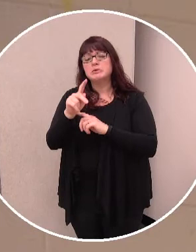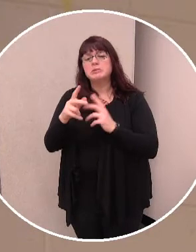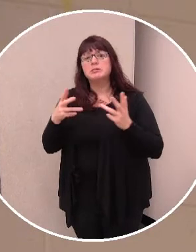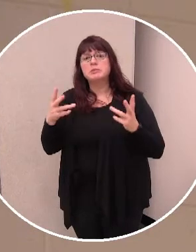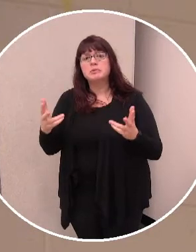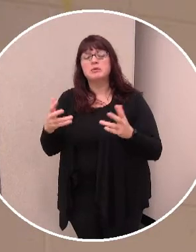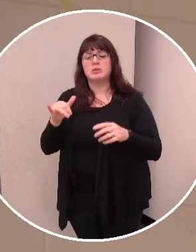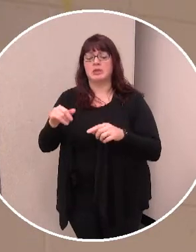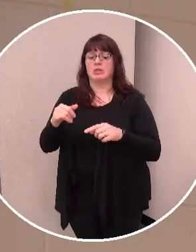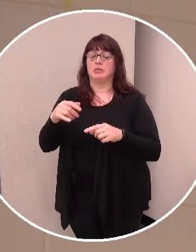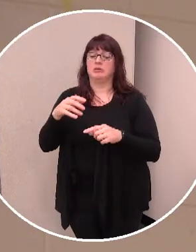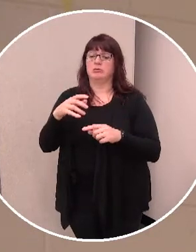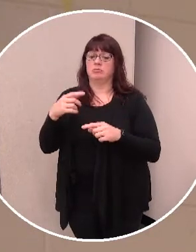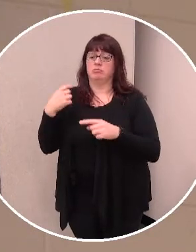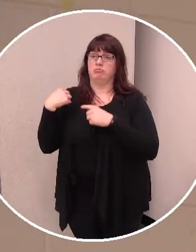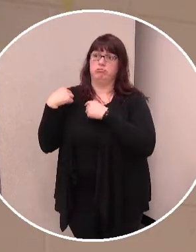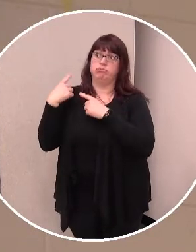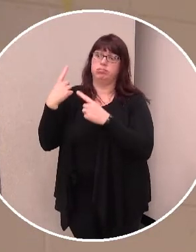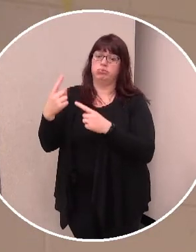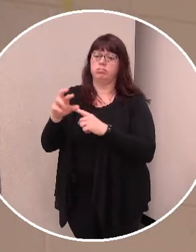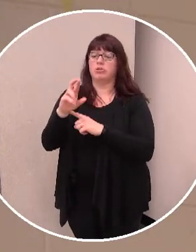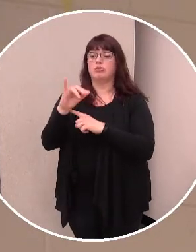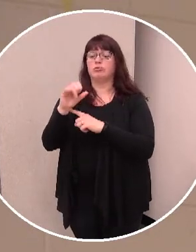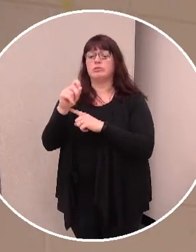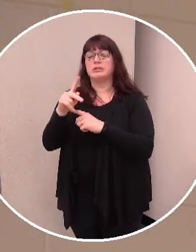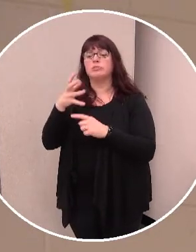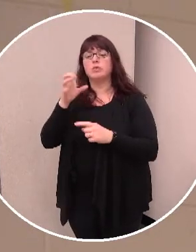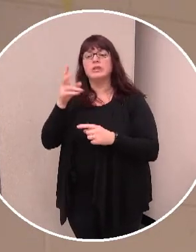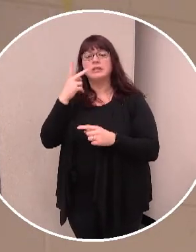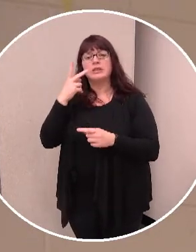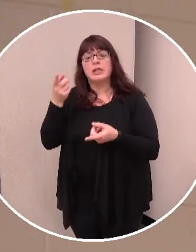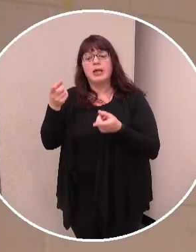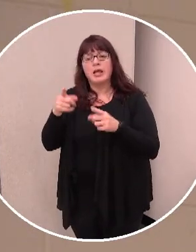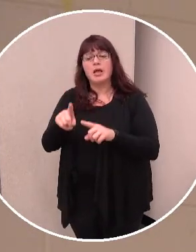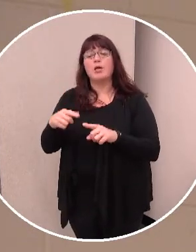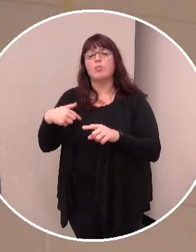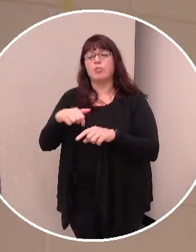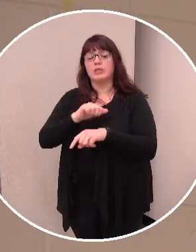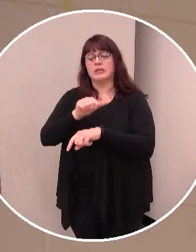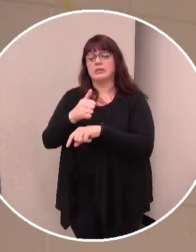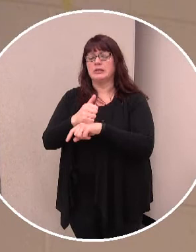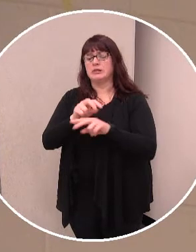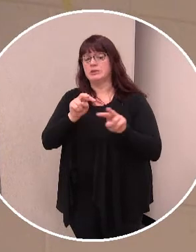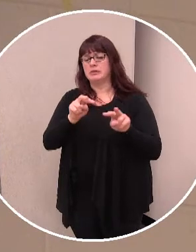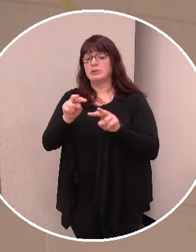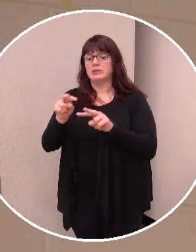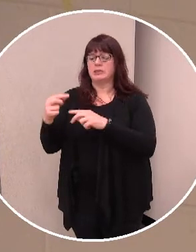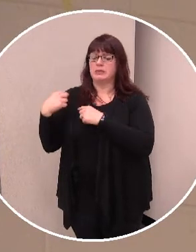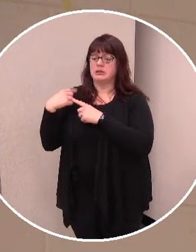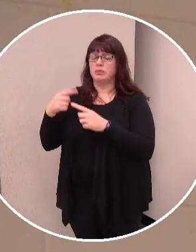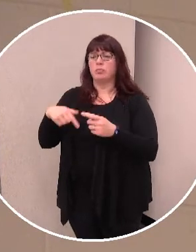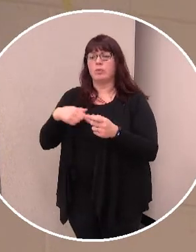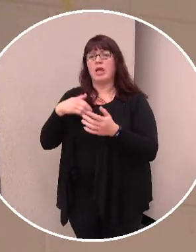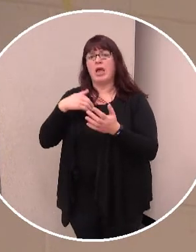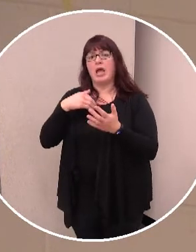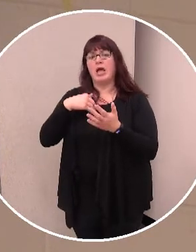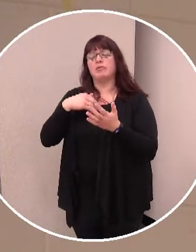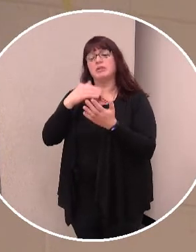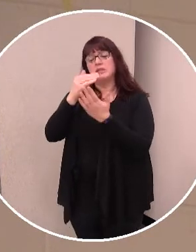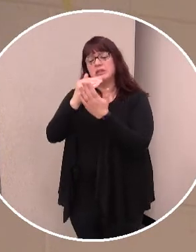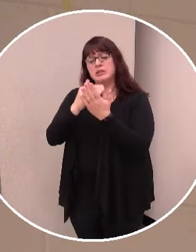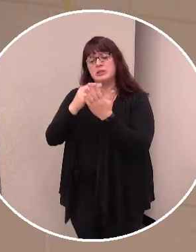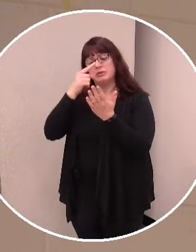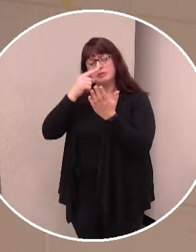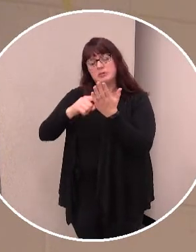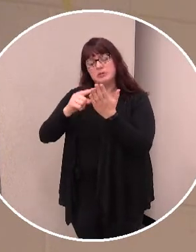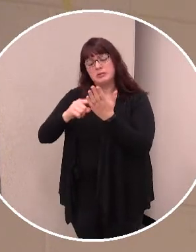risk register. The district risk management program implementation continues. We have checklists and database. We're